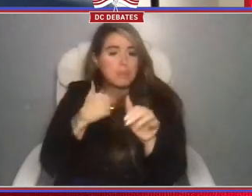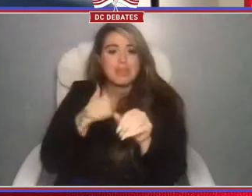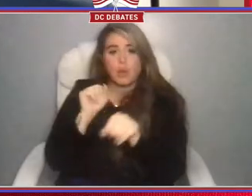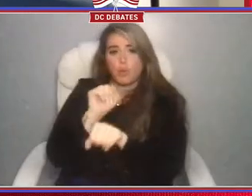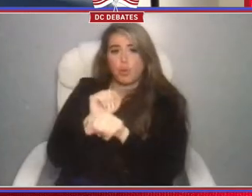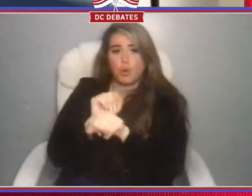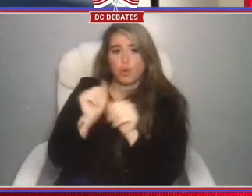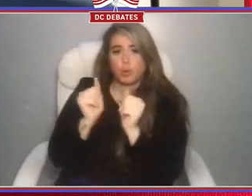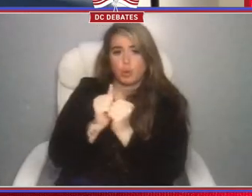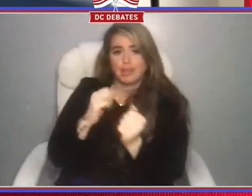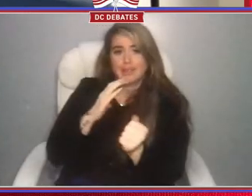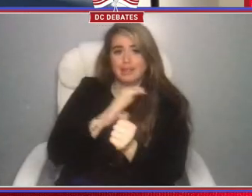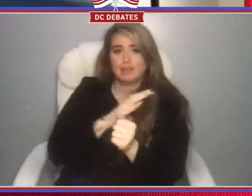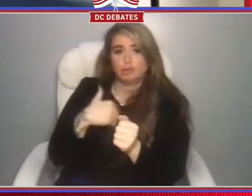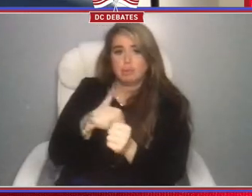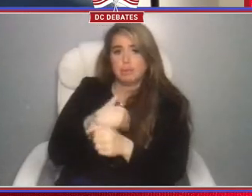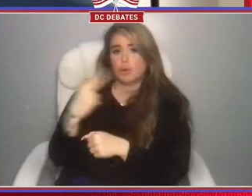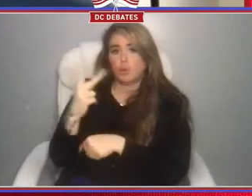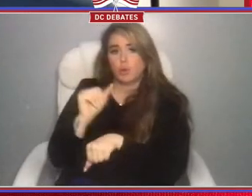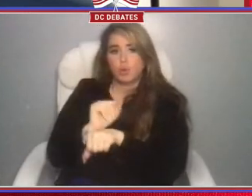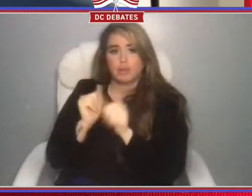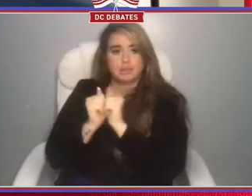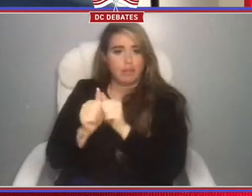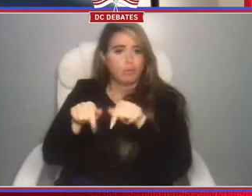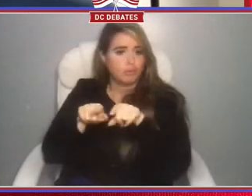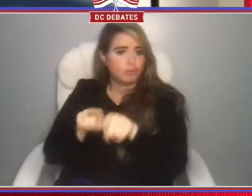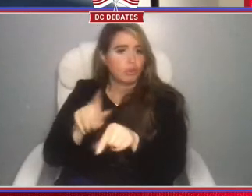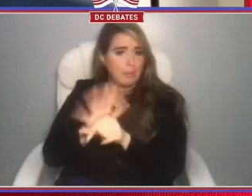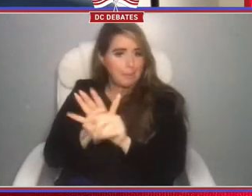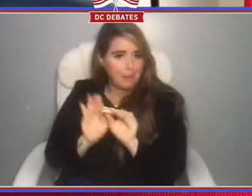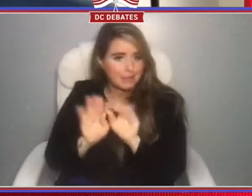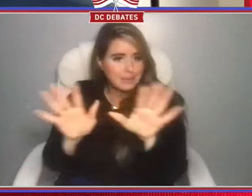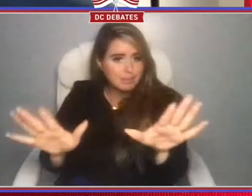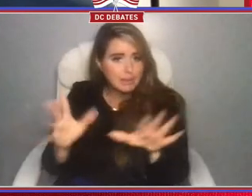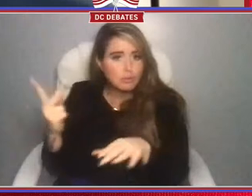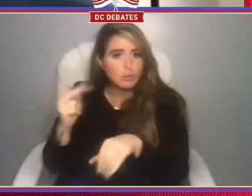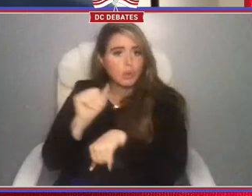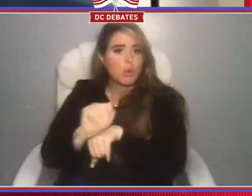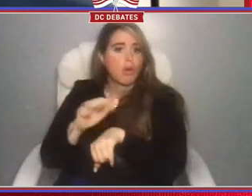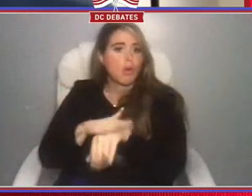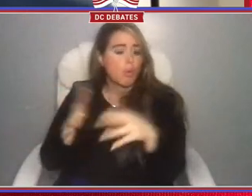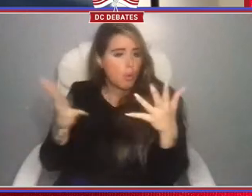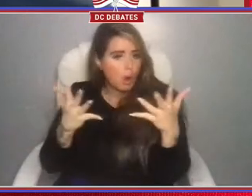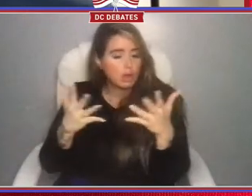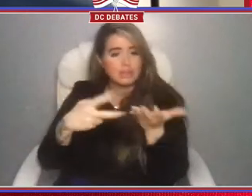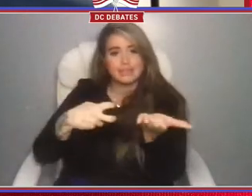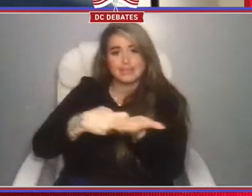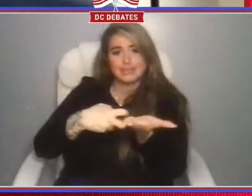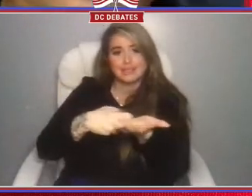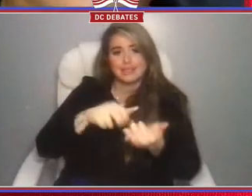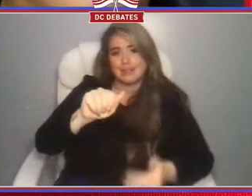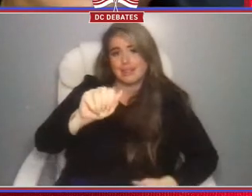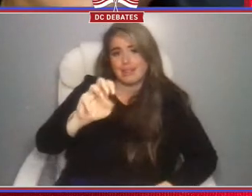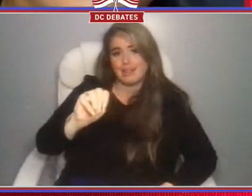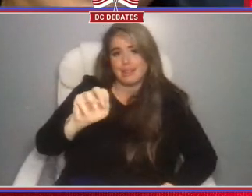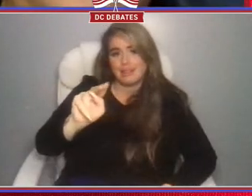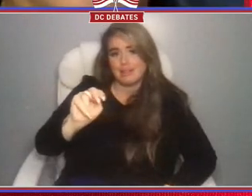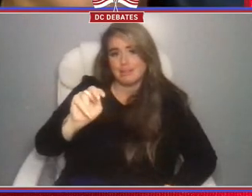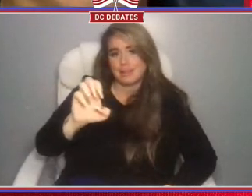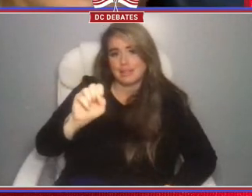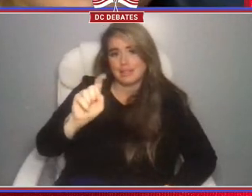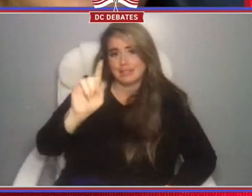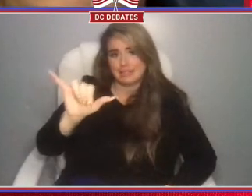we worked together during the pandemic on a ticket amnesty program where millions of dollars were